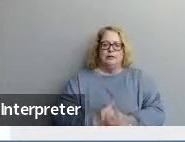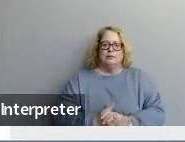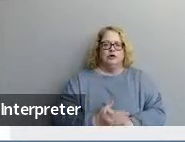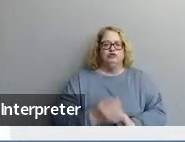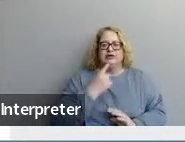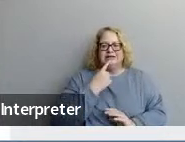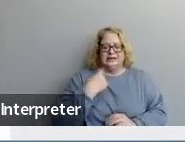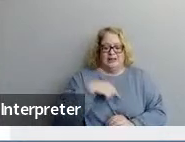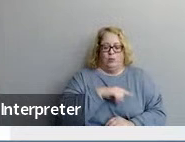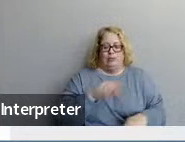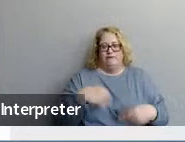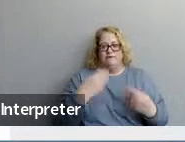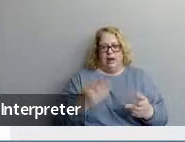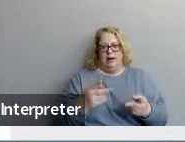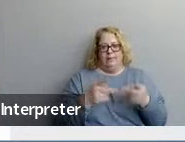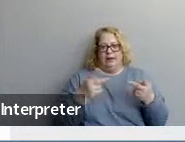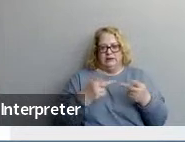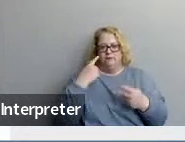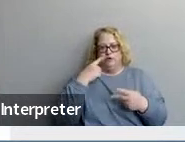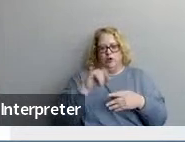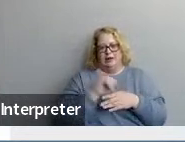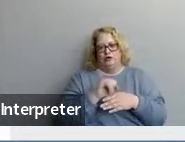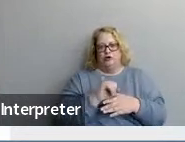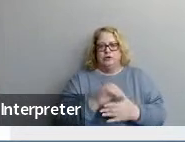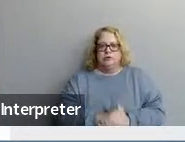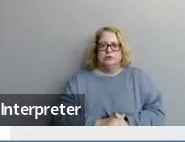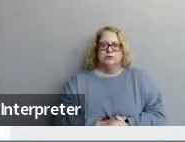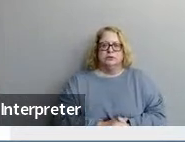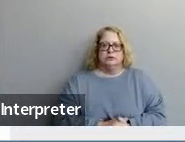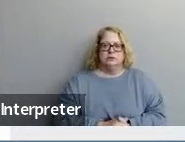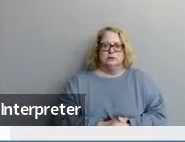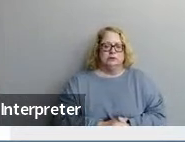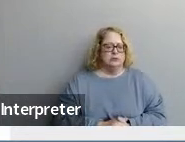Basically says that we agree to provide a site to provide.